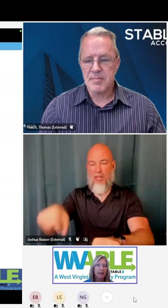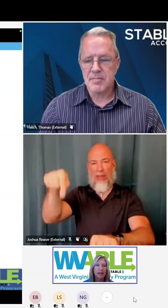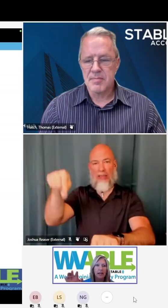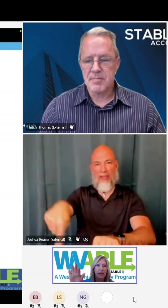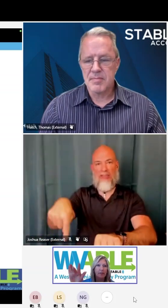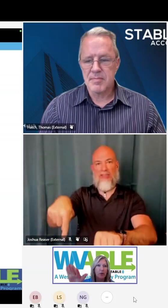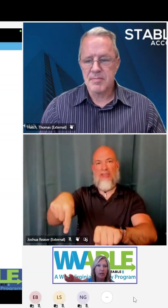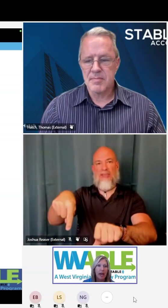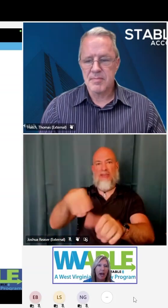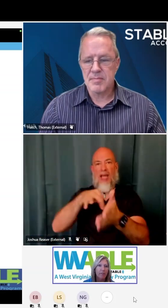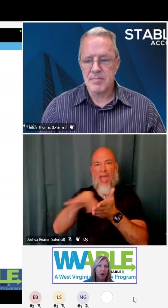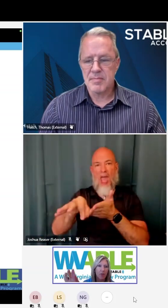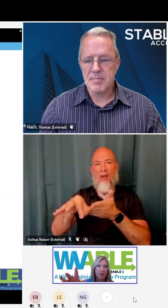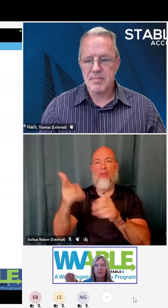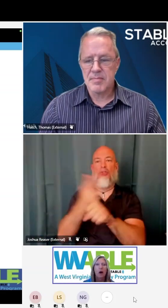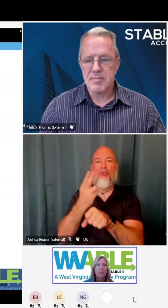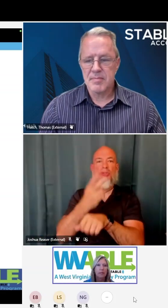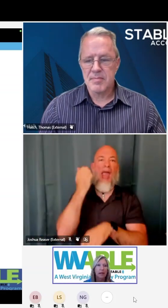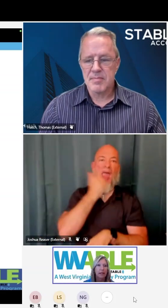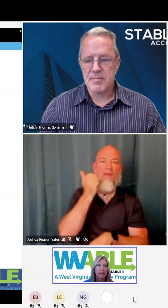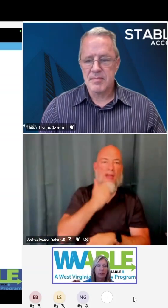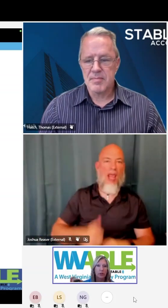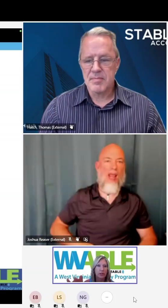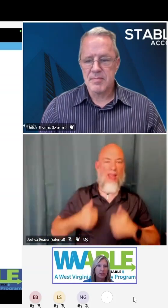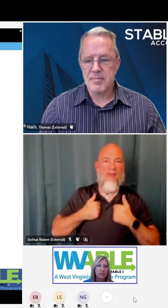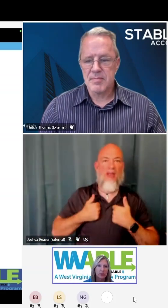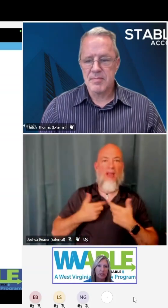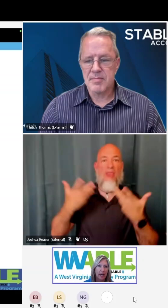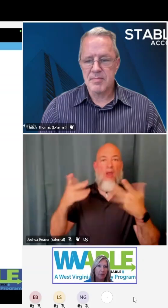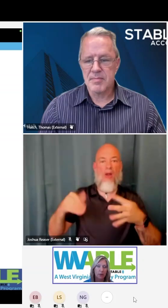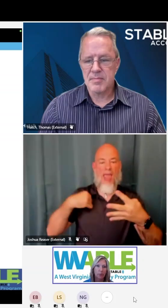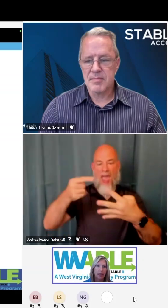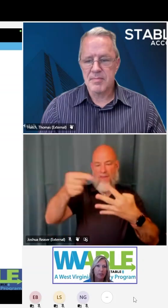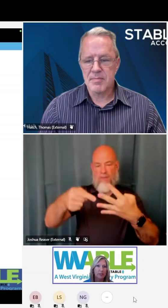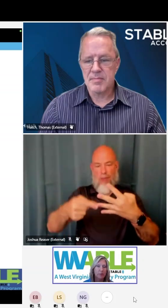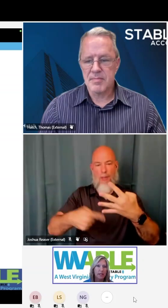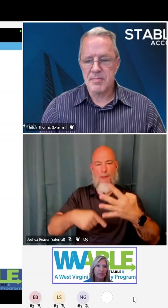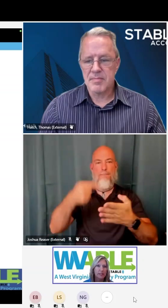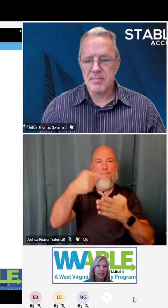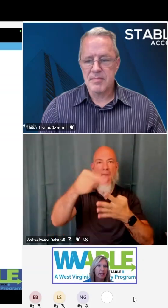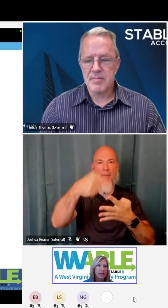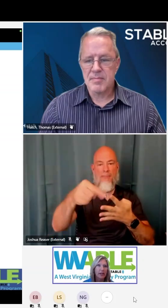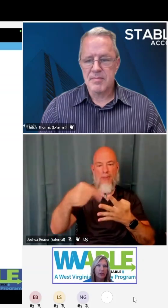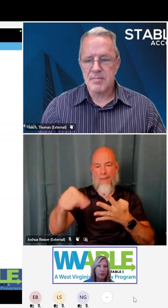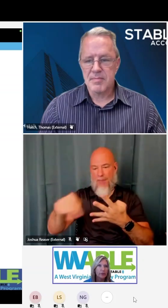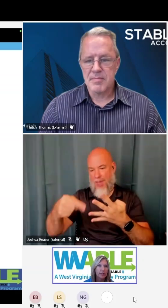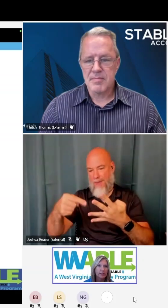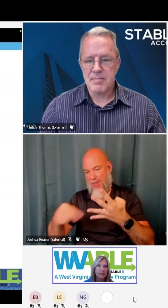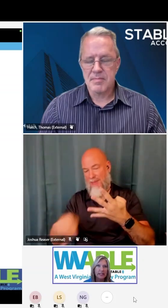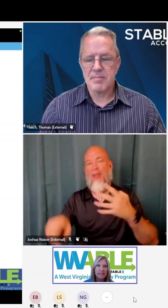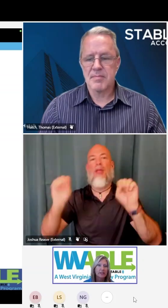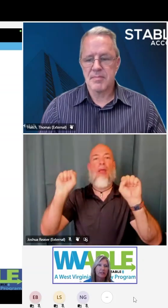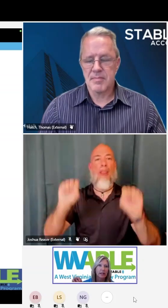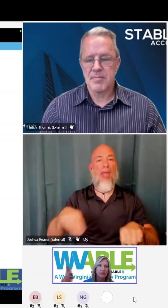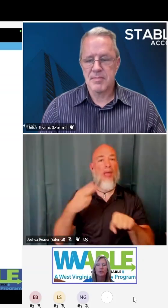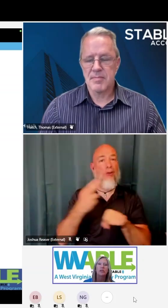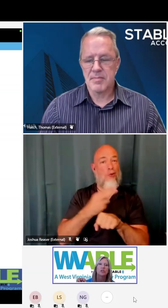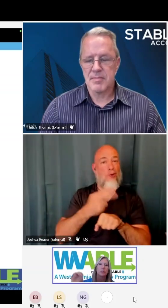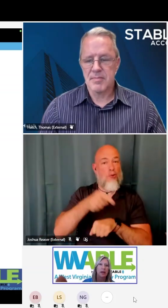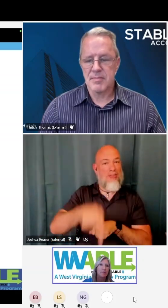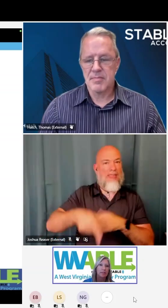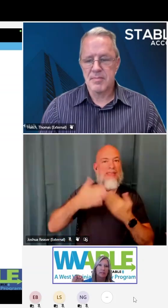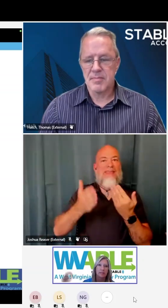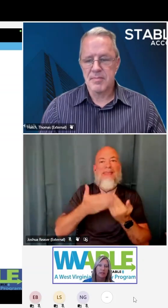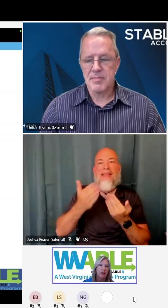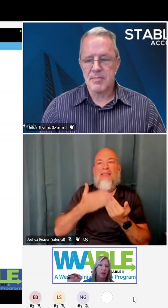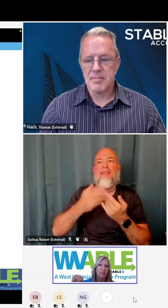everyday living, they already have all those populated, and you can continue to add bill pay recipients. They can use this easily to